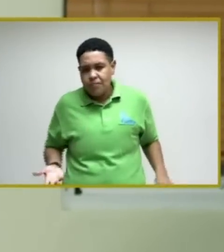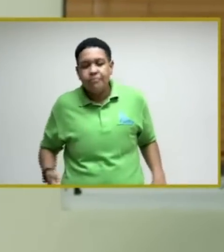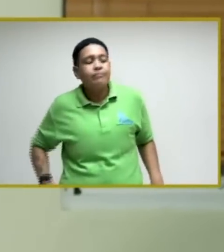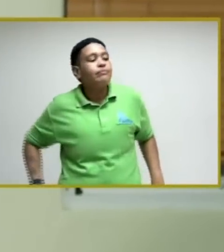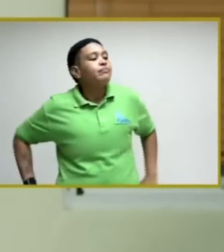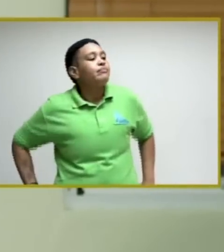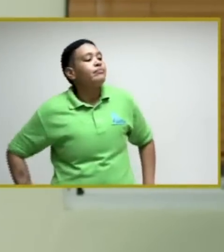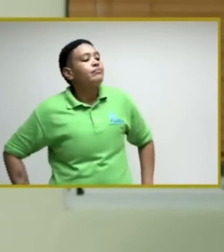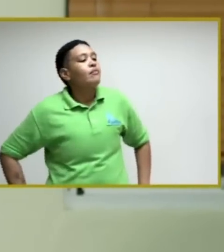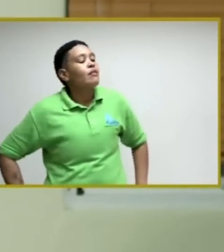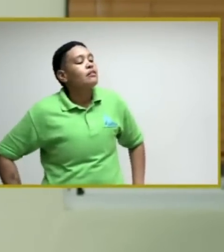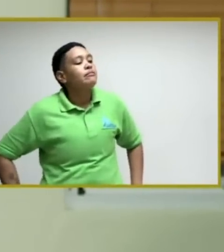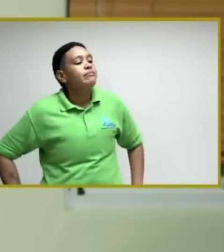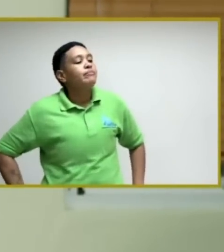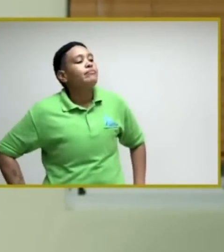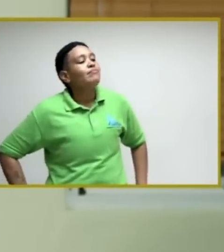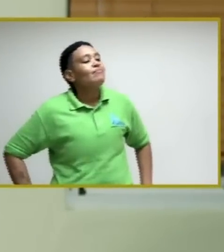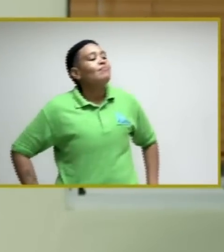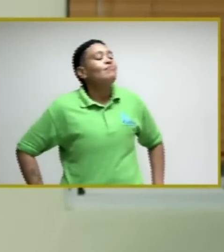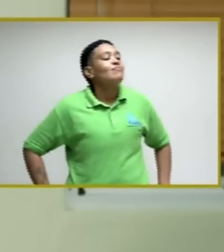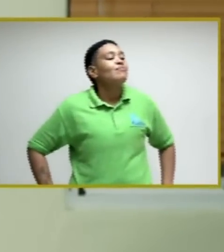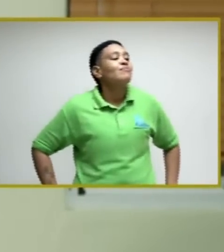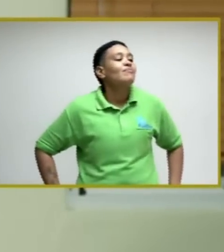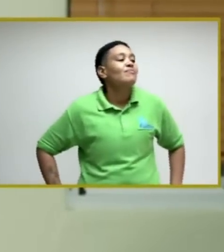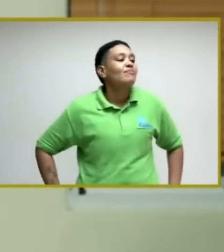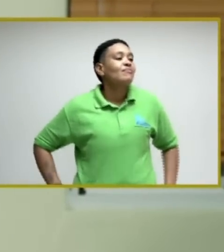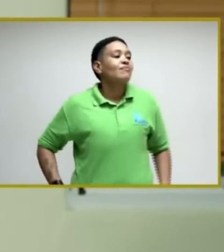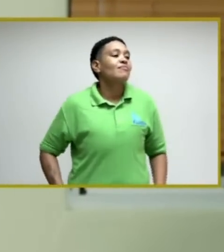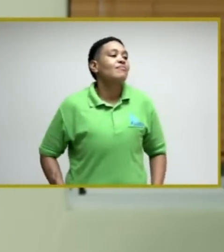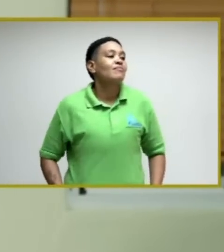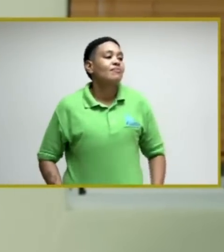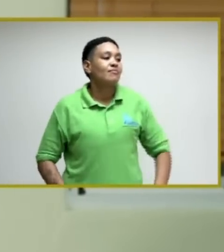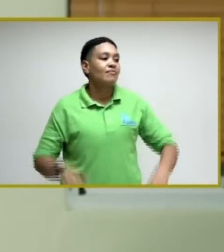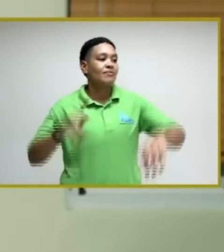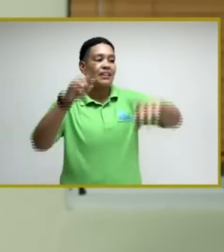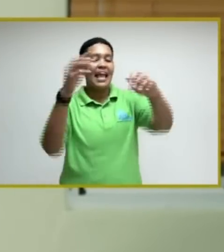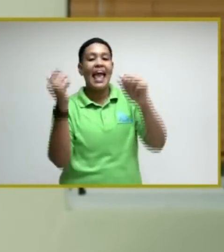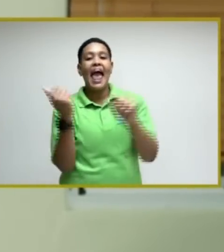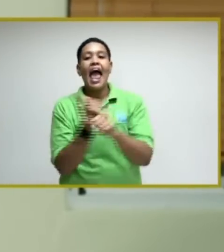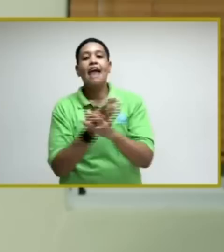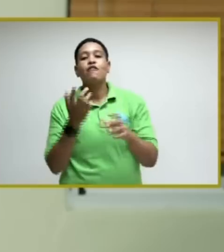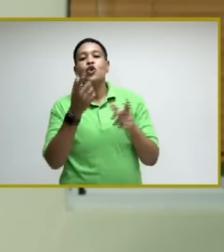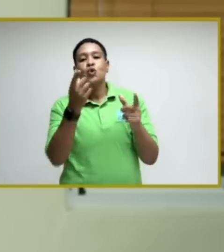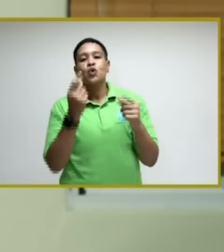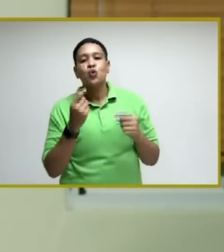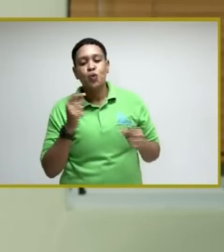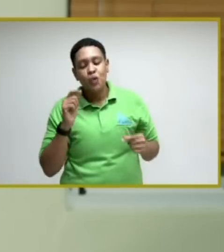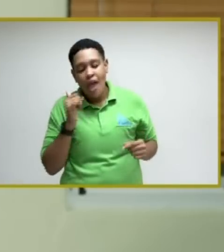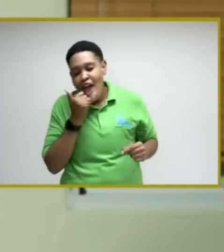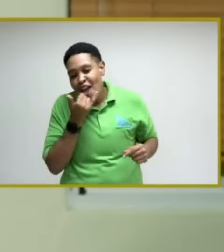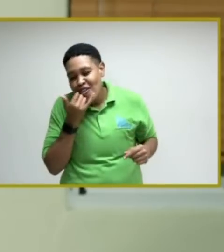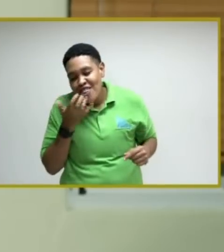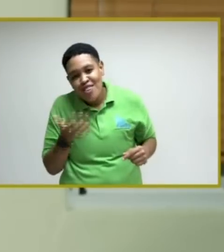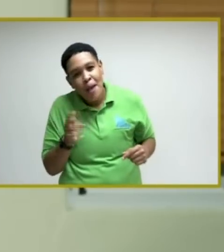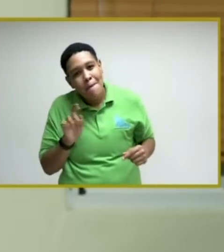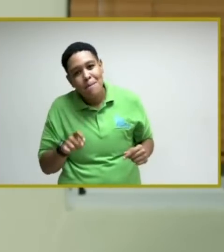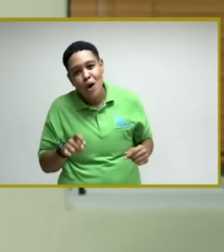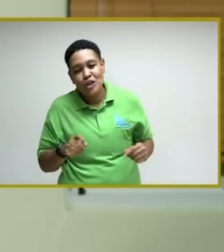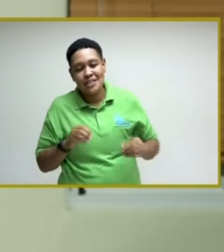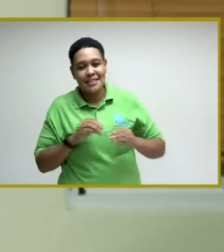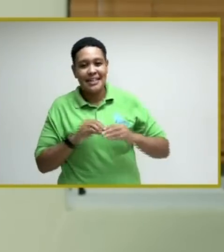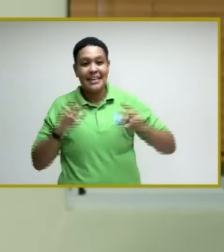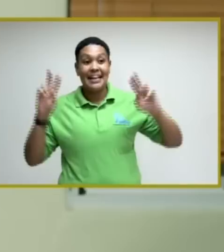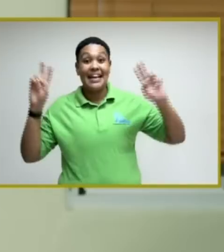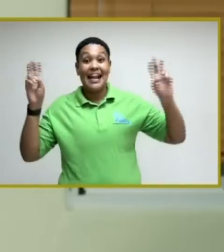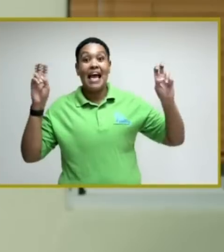in everything you do, there is a margin of error. And in